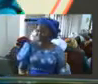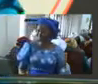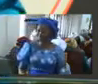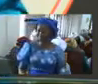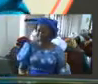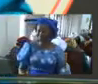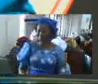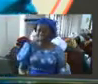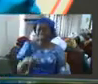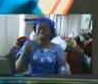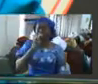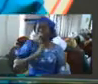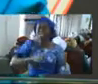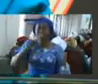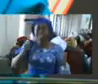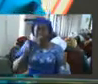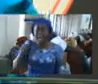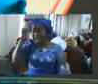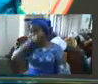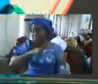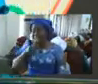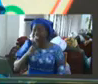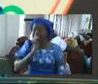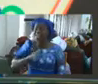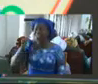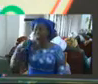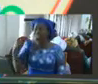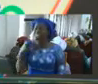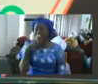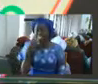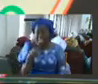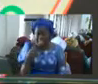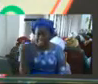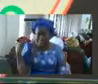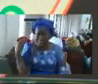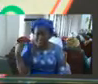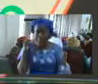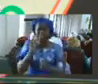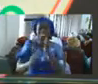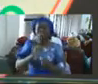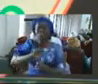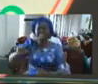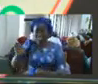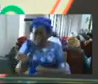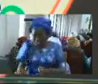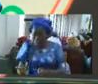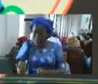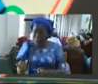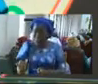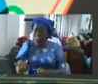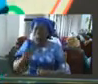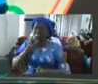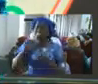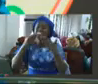Amen. The elders, the African elders, they say, if a child is grateful